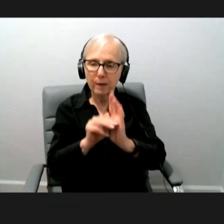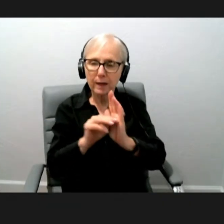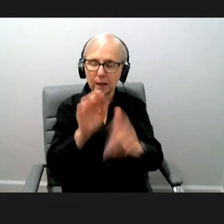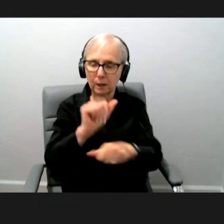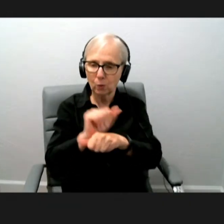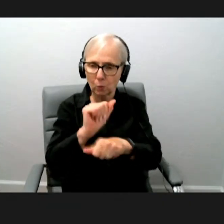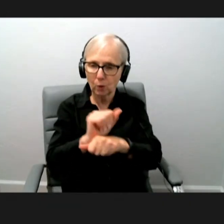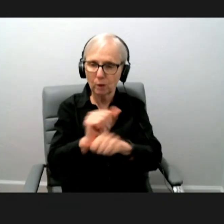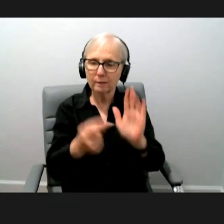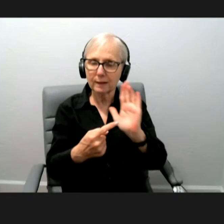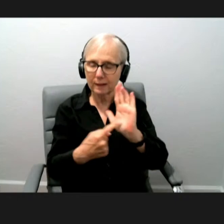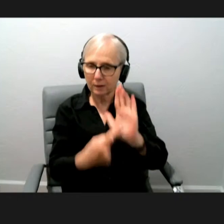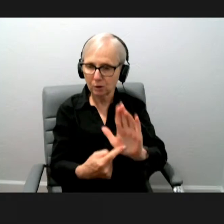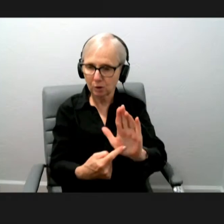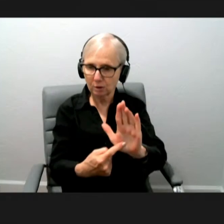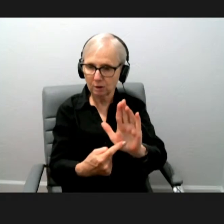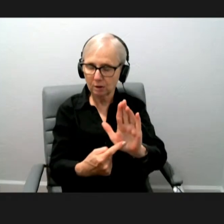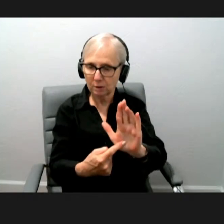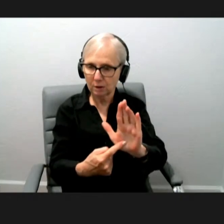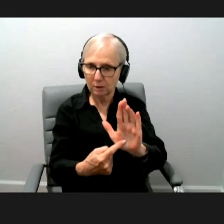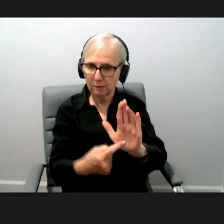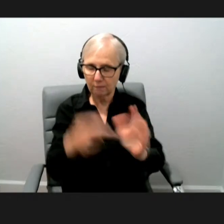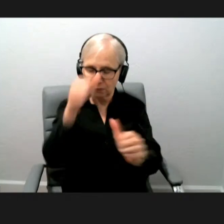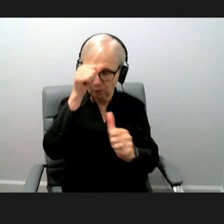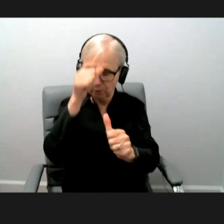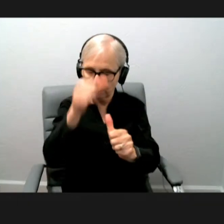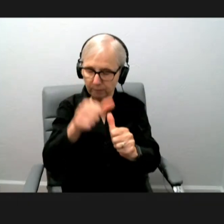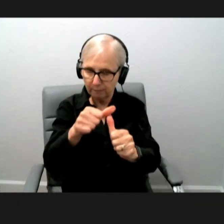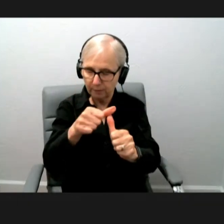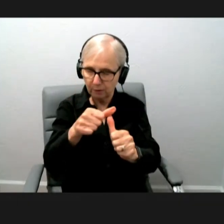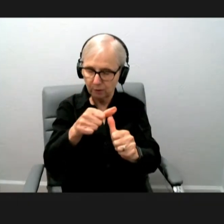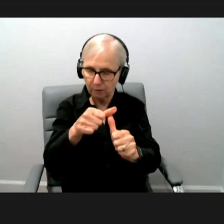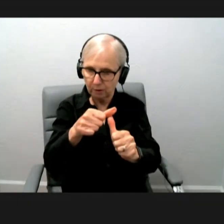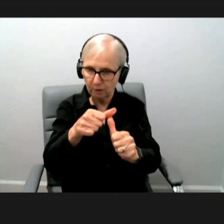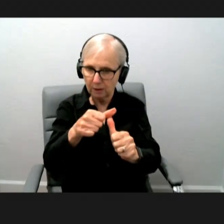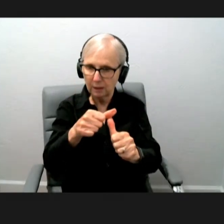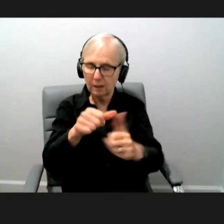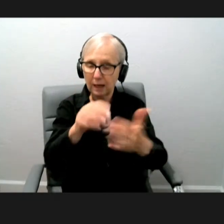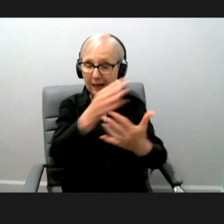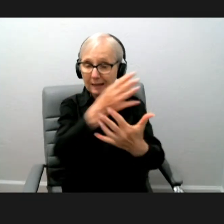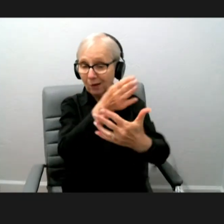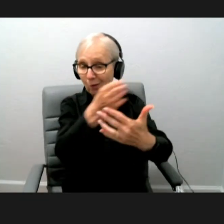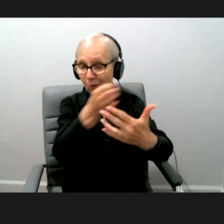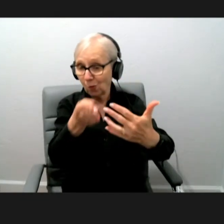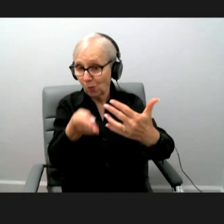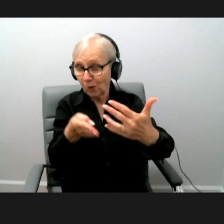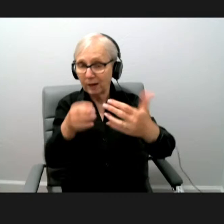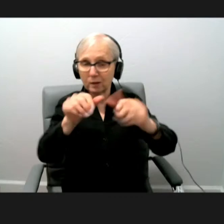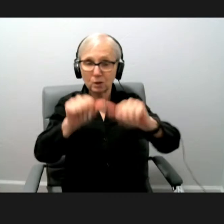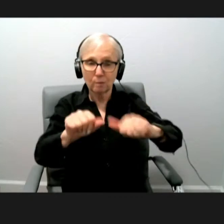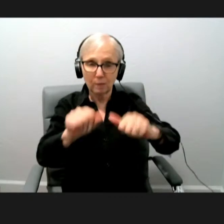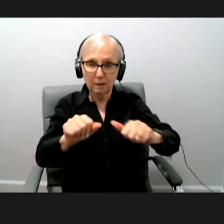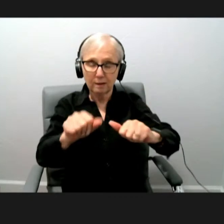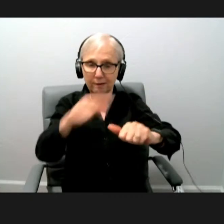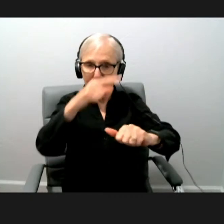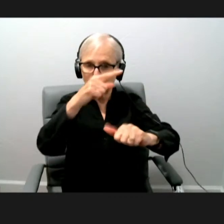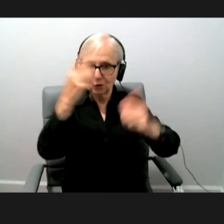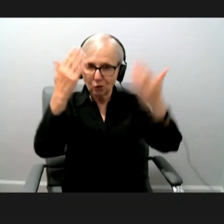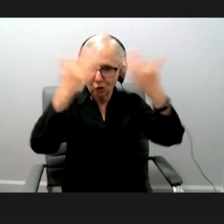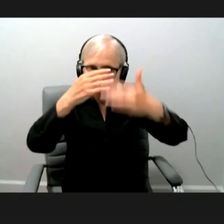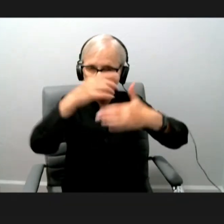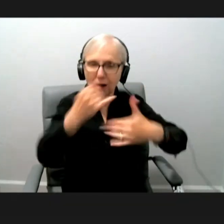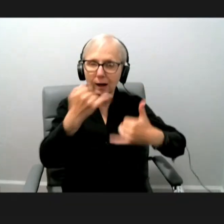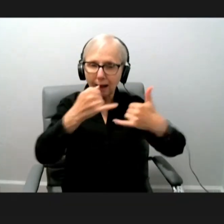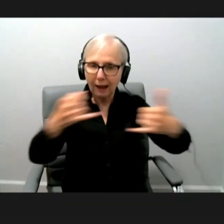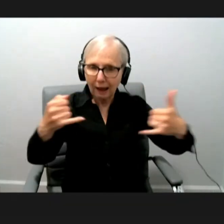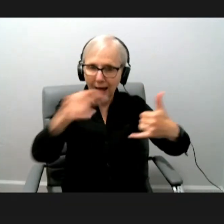did show you, if you remember that the figure I showed had a range of possibilities. There were these dark lines and then these lighter colored